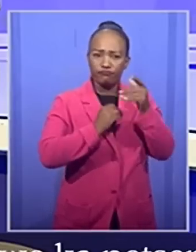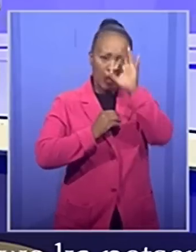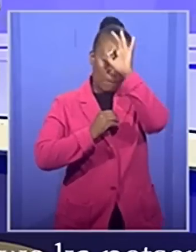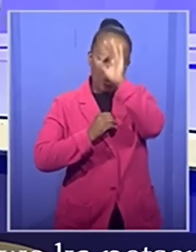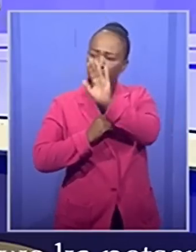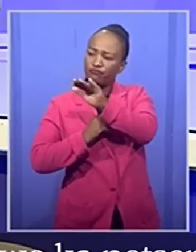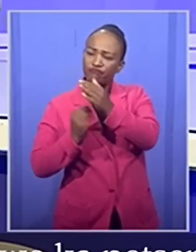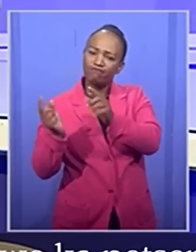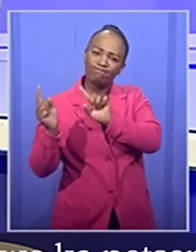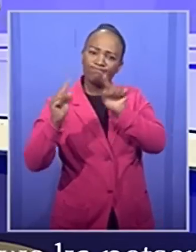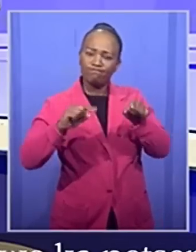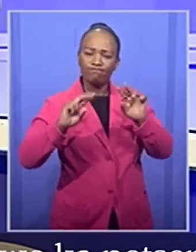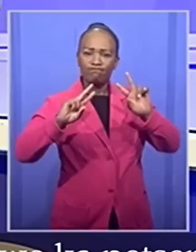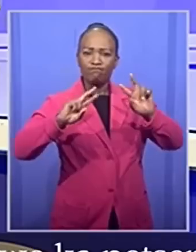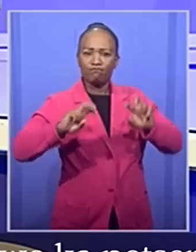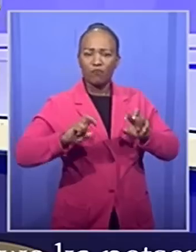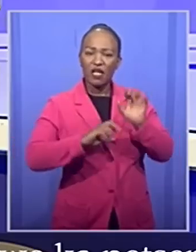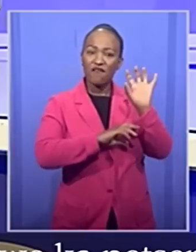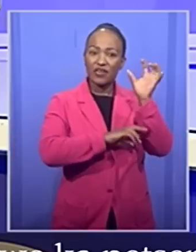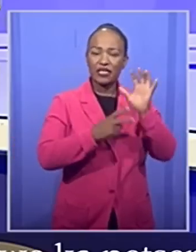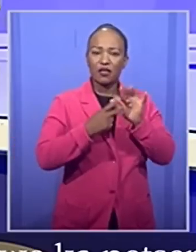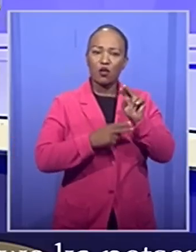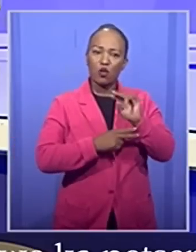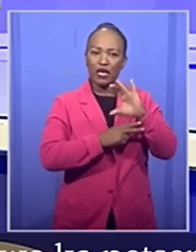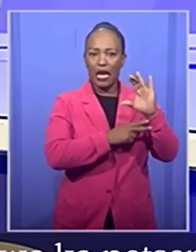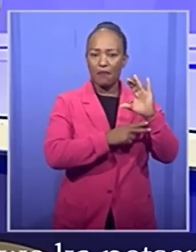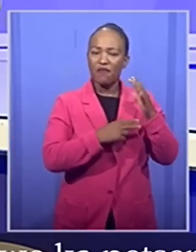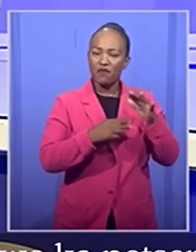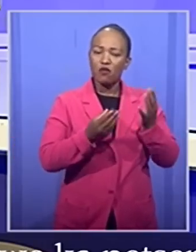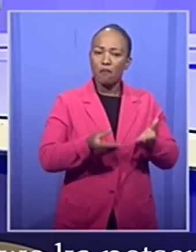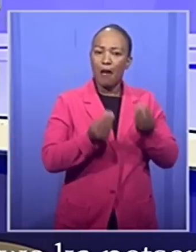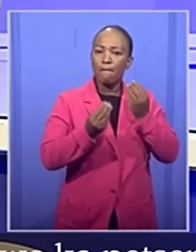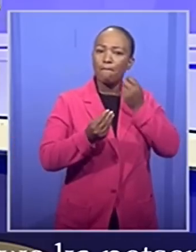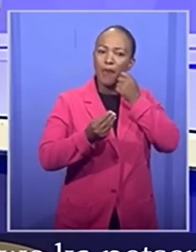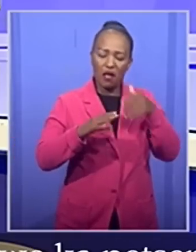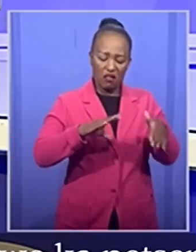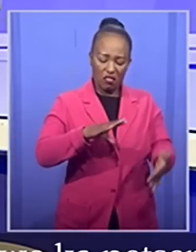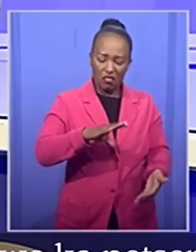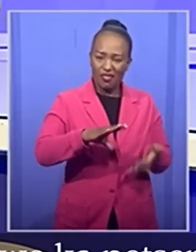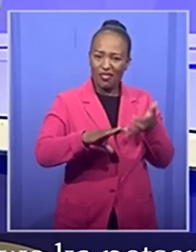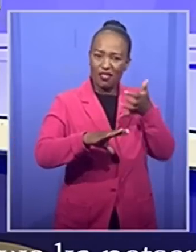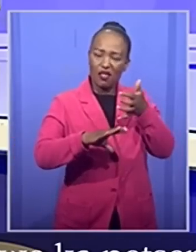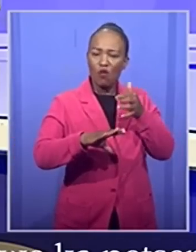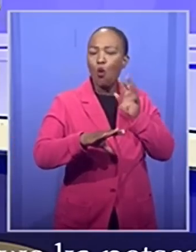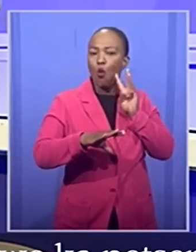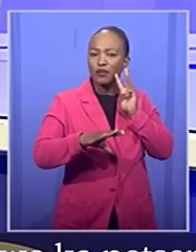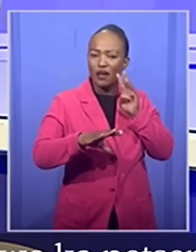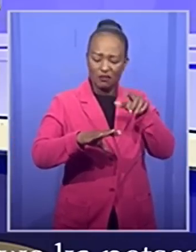go phuruputša go tšwa ka Free State le Northern Cape a ntšhitše setopo sa monna yo ka petseng